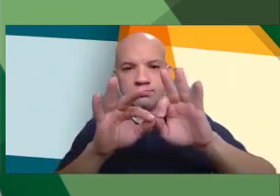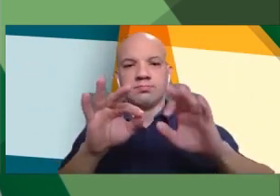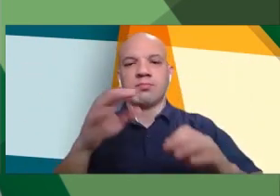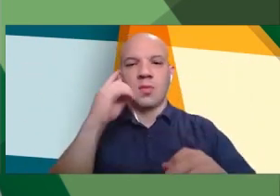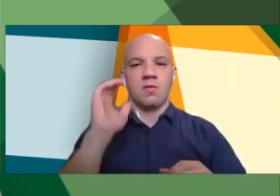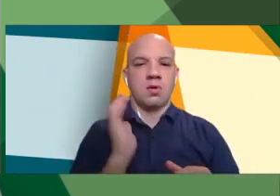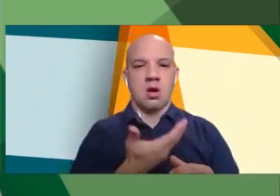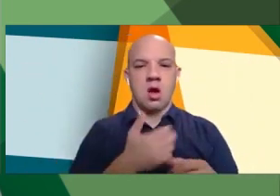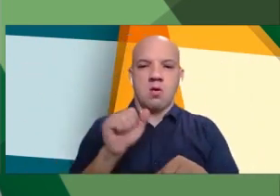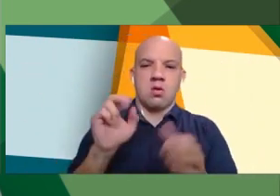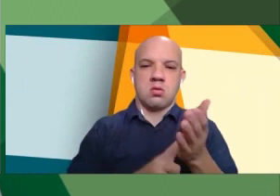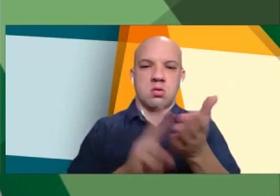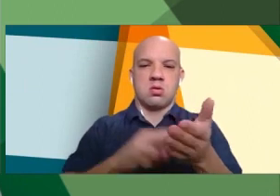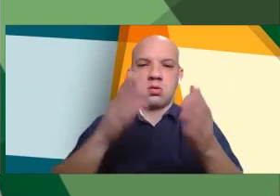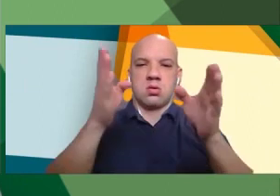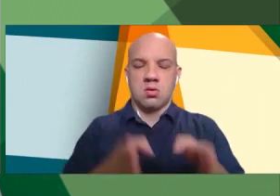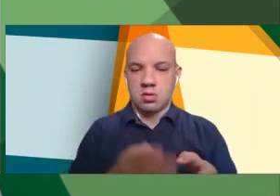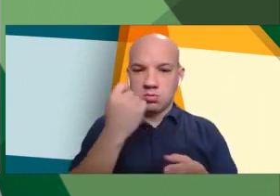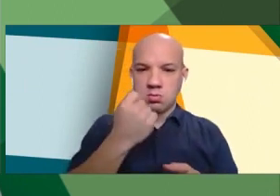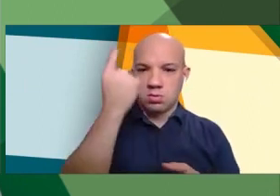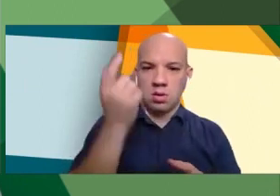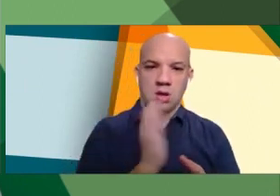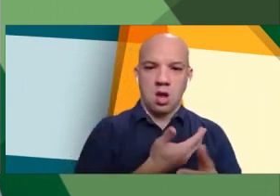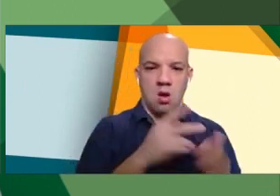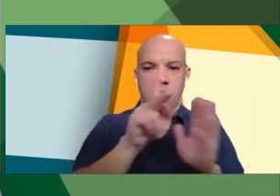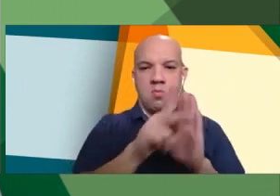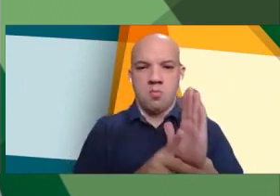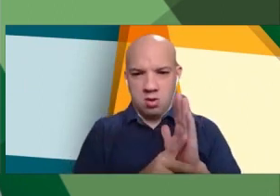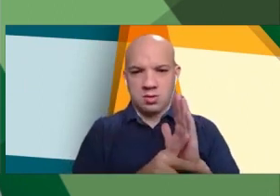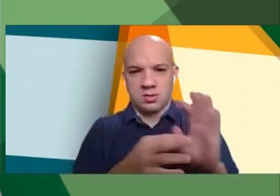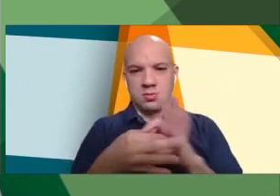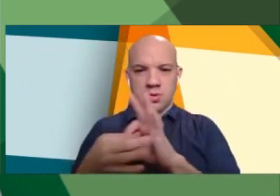for our contractors to understand our policies on this.